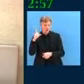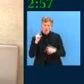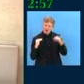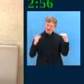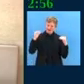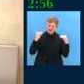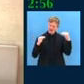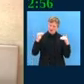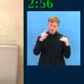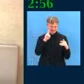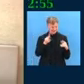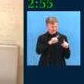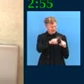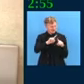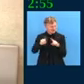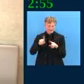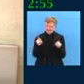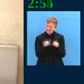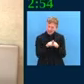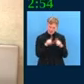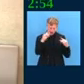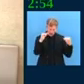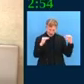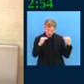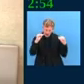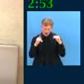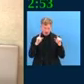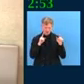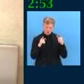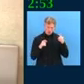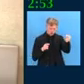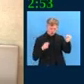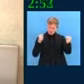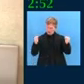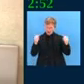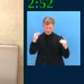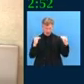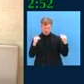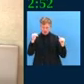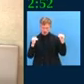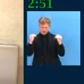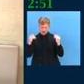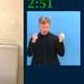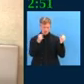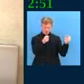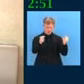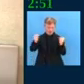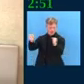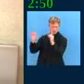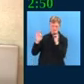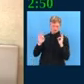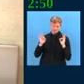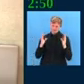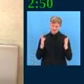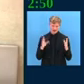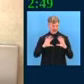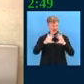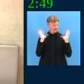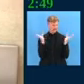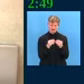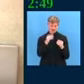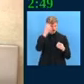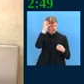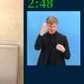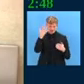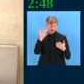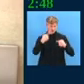all bureaucratic positions, from state institutions to security institutions to ministerial and even to the Parliament. I'm going to give you a very